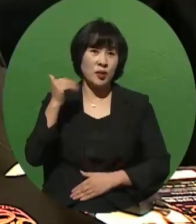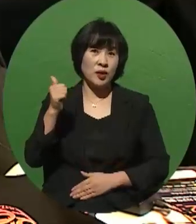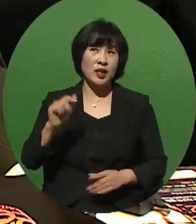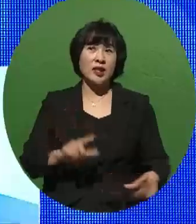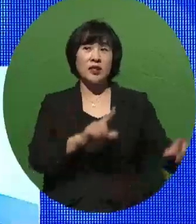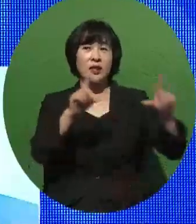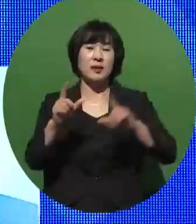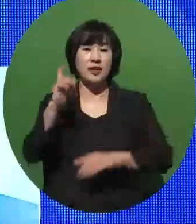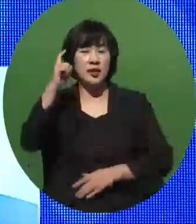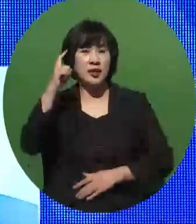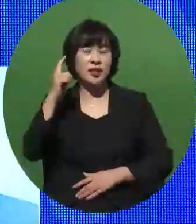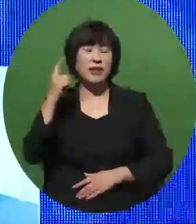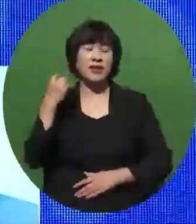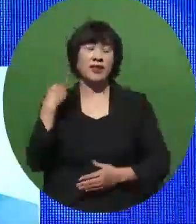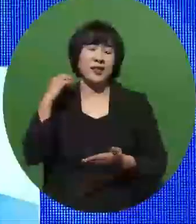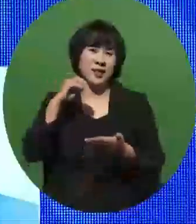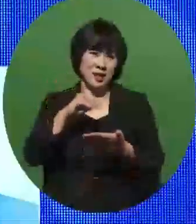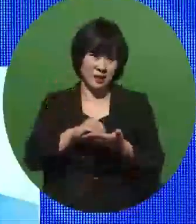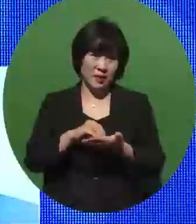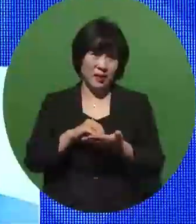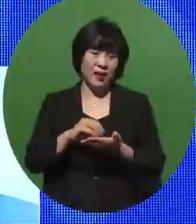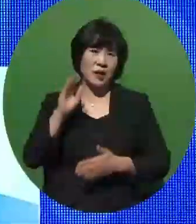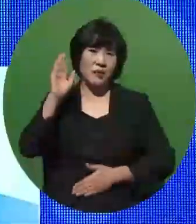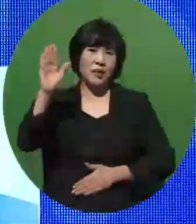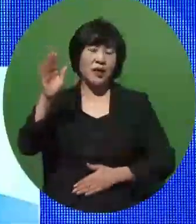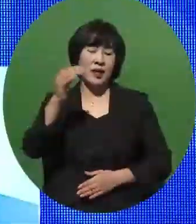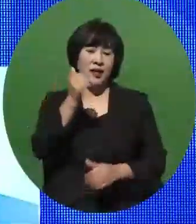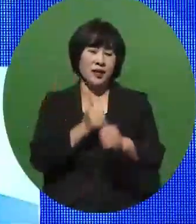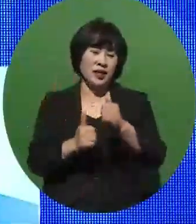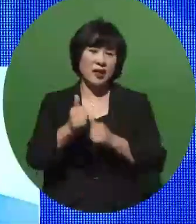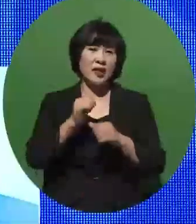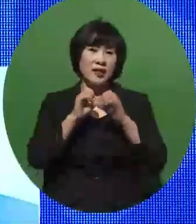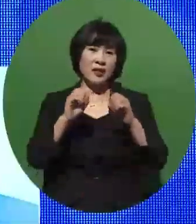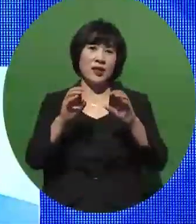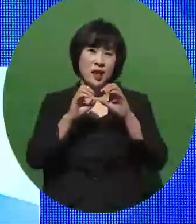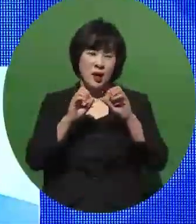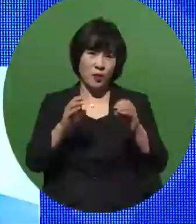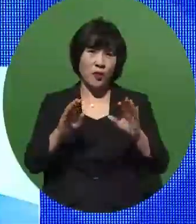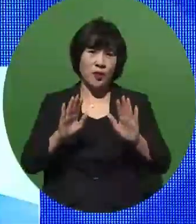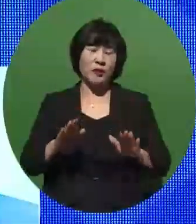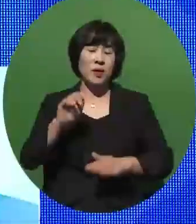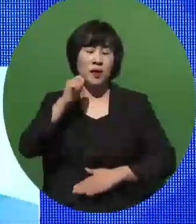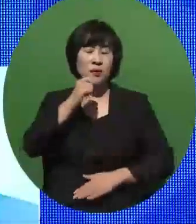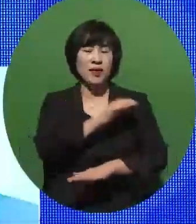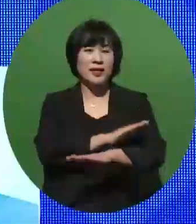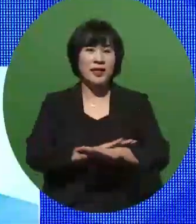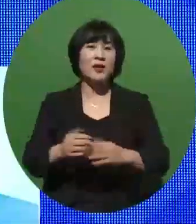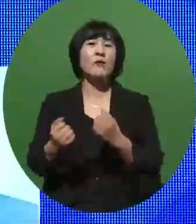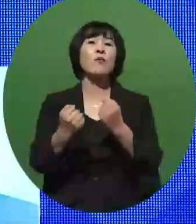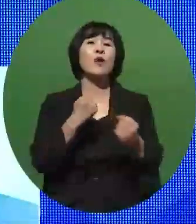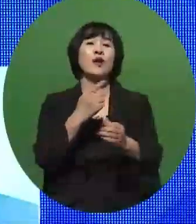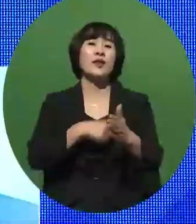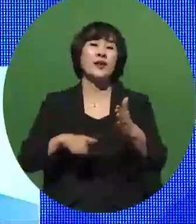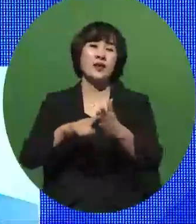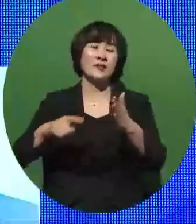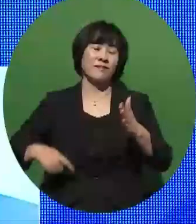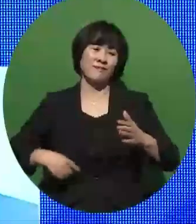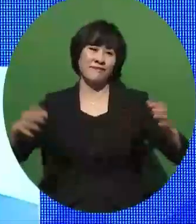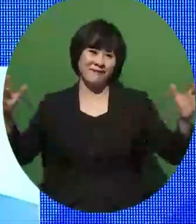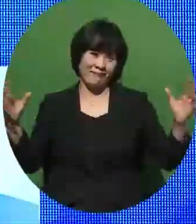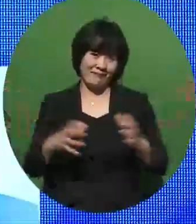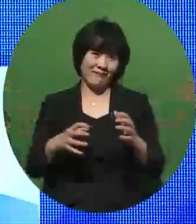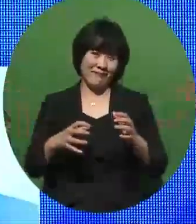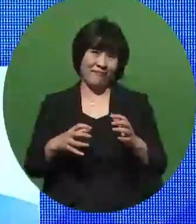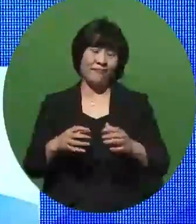that all of us can feel the same and pass on the life and spirit of President Kim to future generations and gather